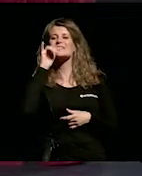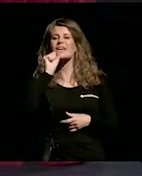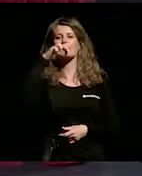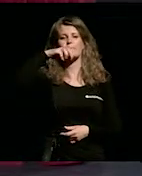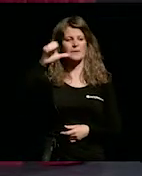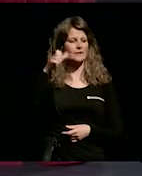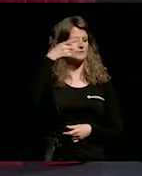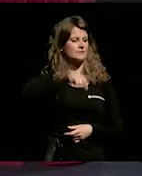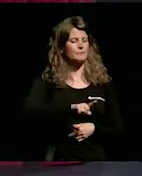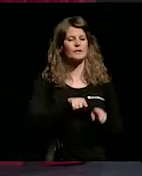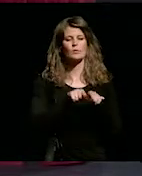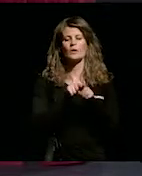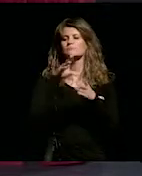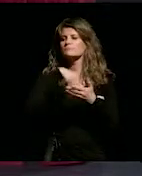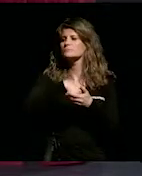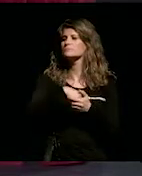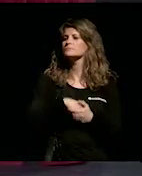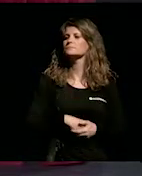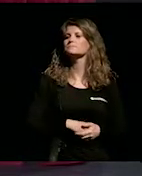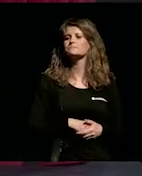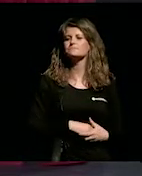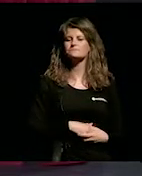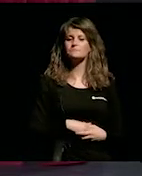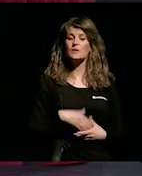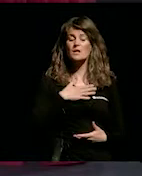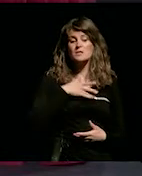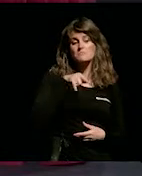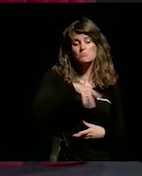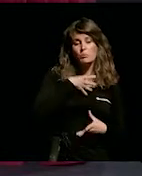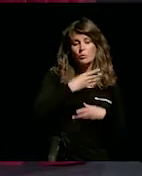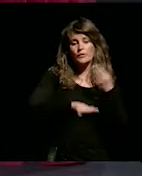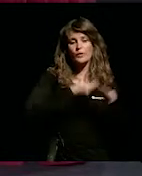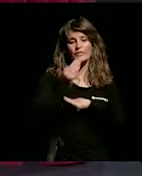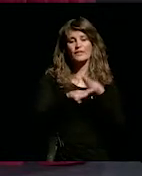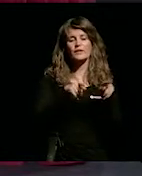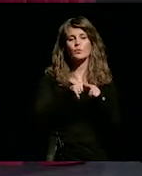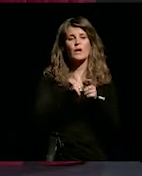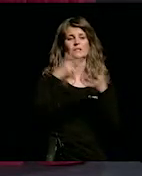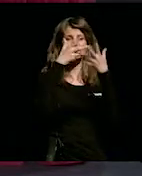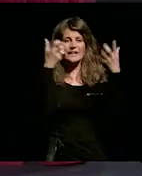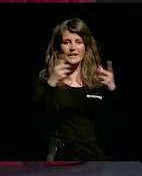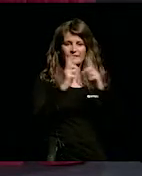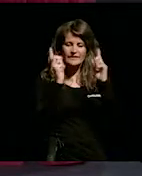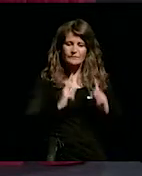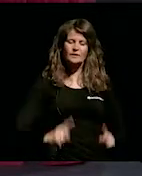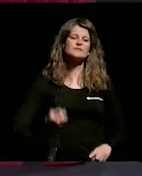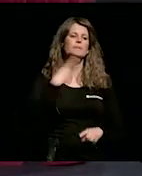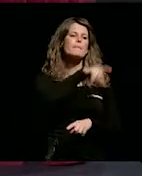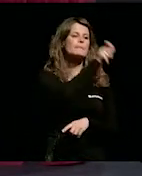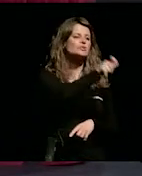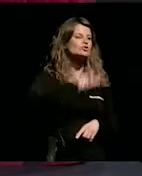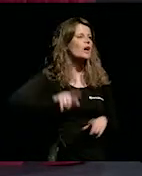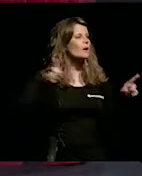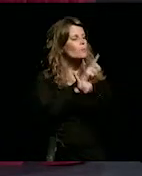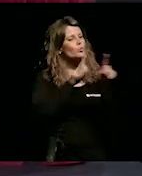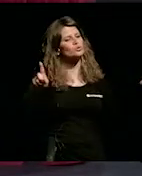We were keen to develop the narrative, characters, music and the technical aspects of the show. We brought in writer and dramaturg Patty Naylor and recast half the